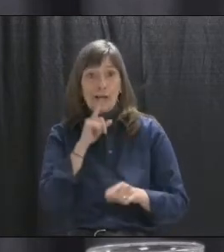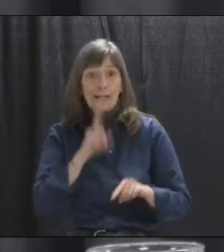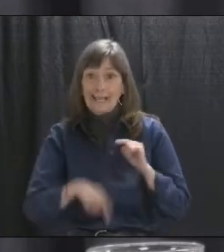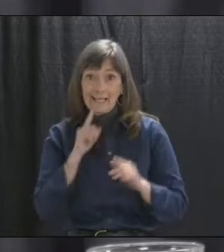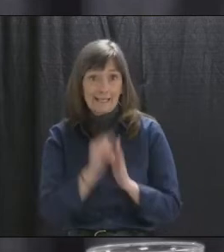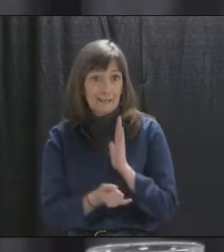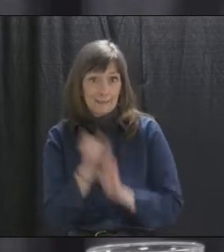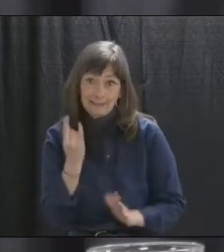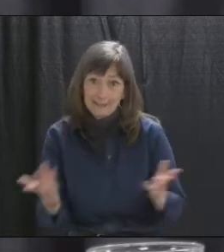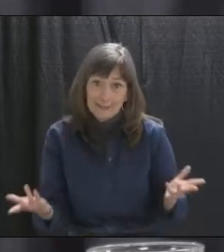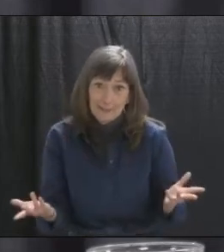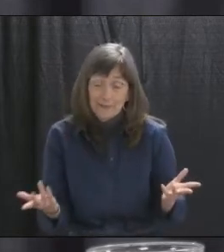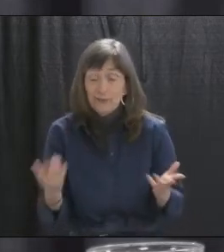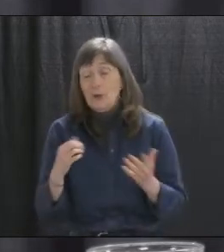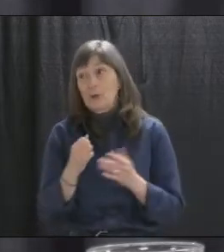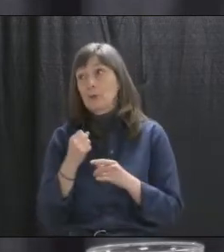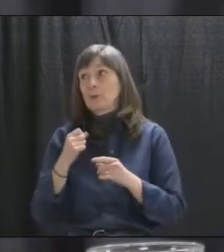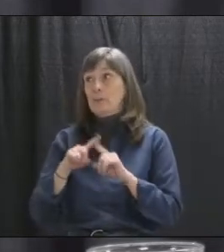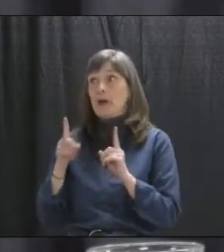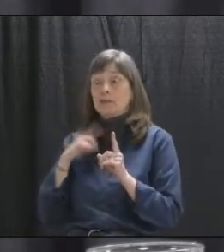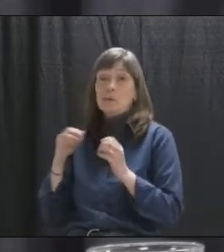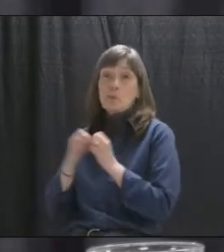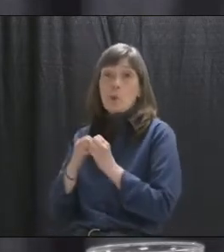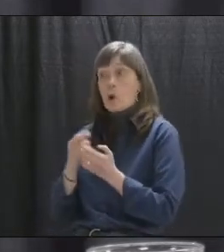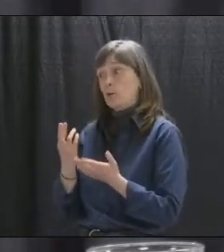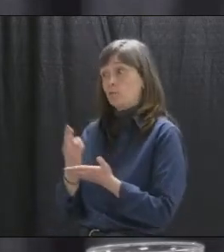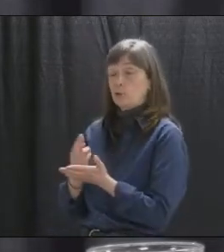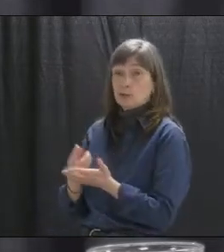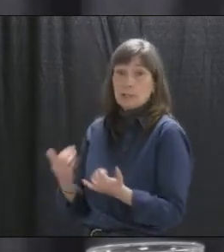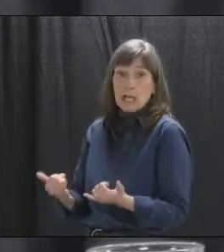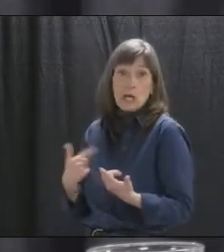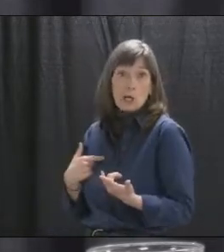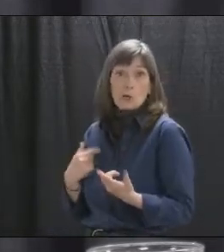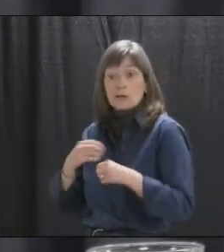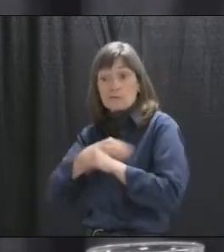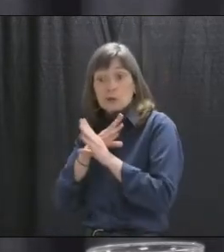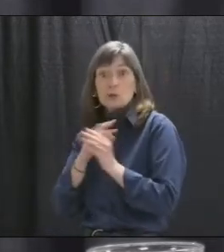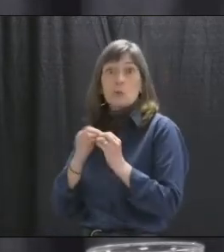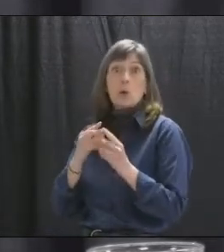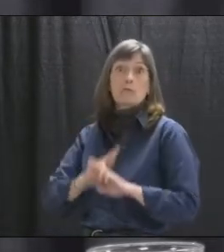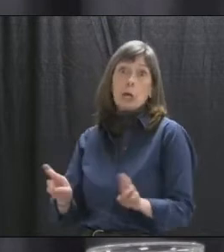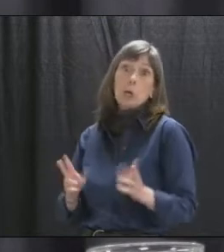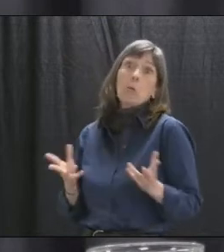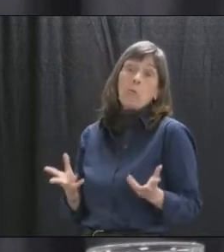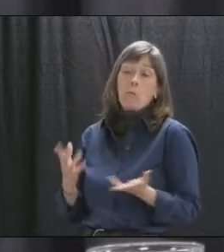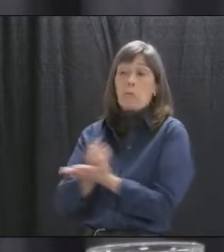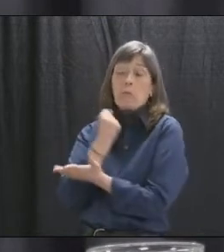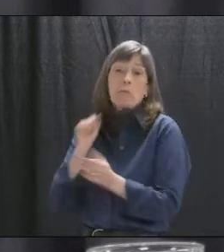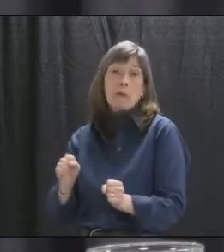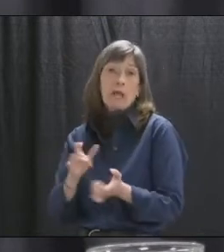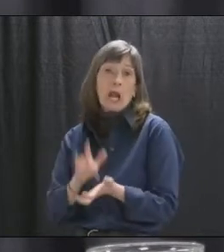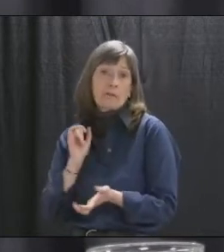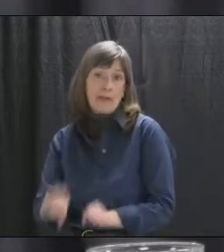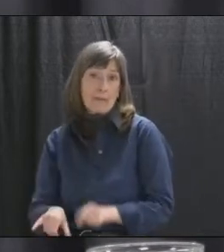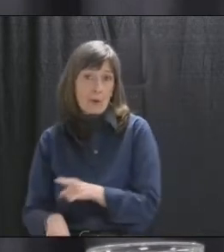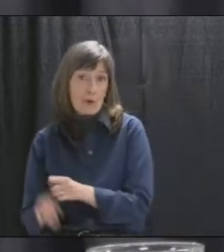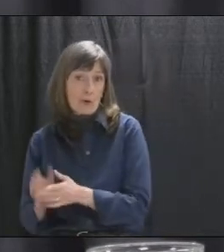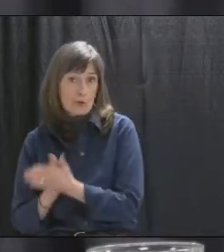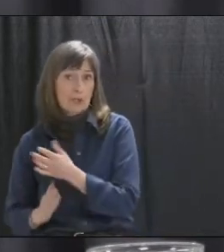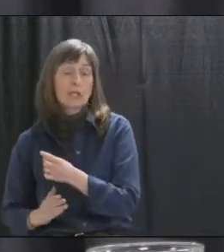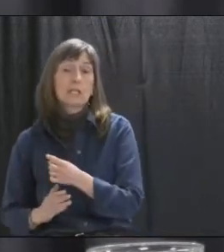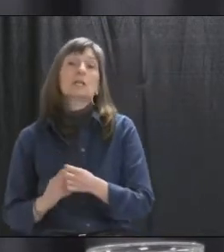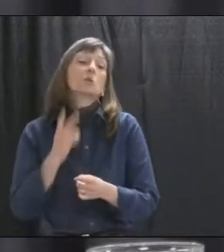more tools in our toolbox now than we ever had, particularly with regard to virtual care. And we're seeing what we can craft there